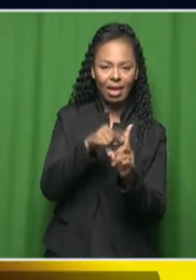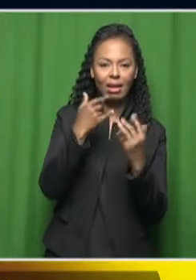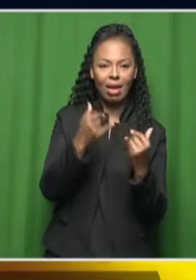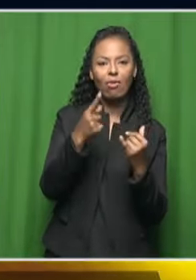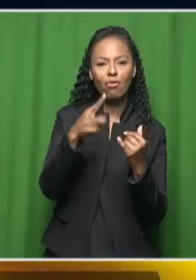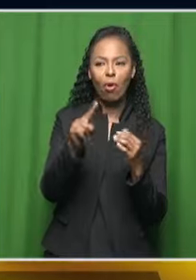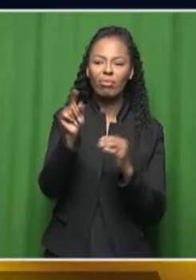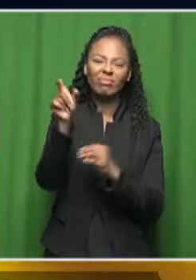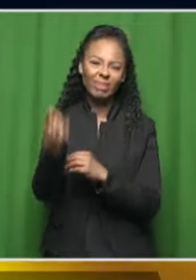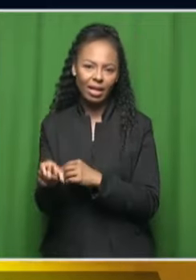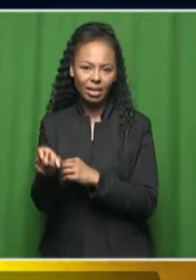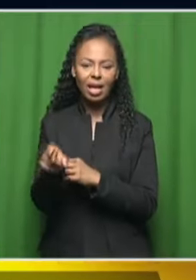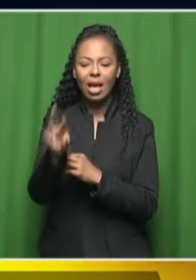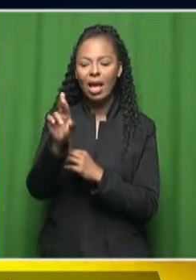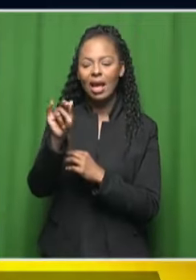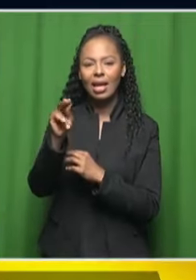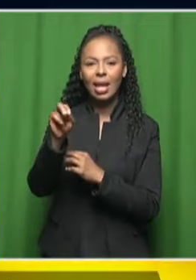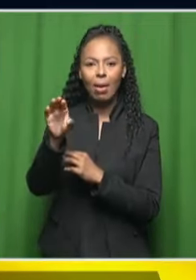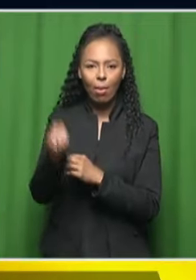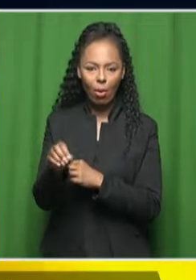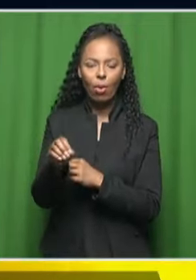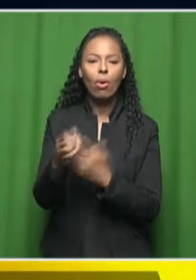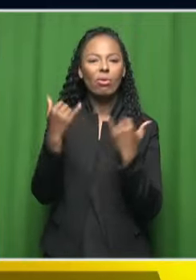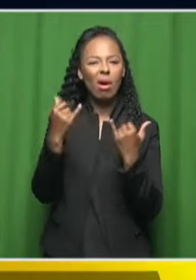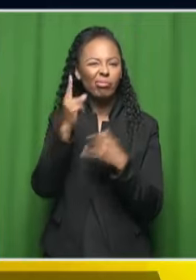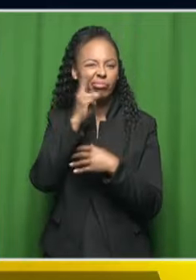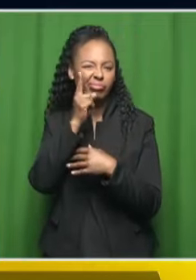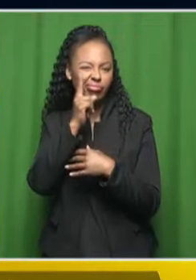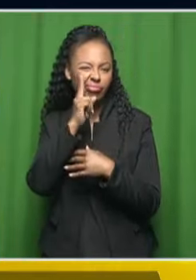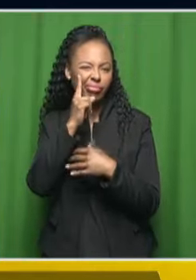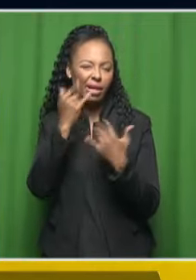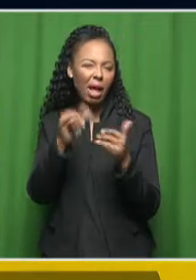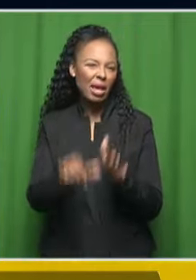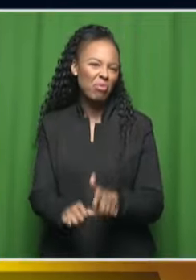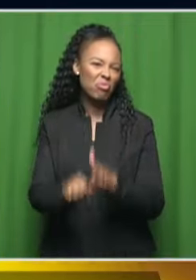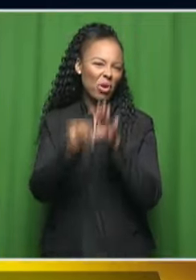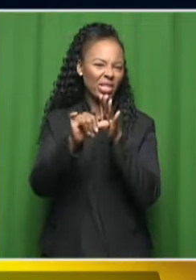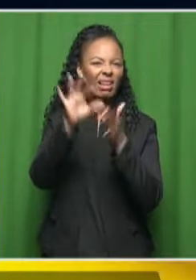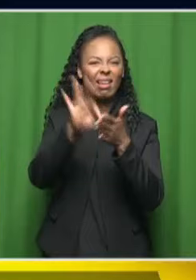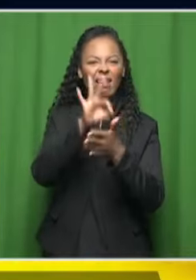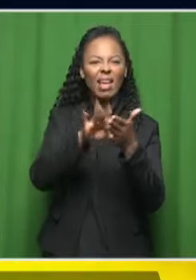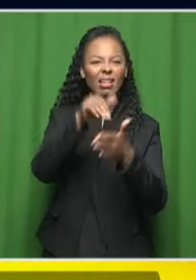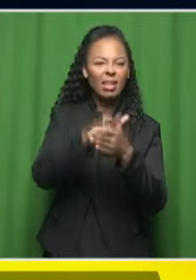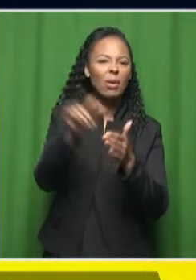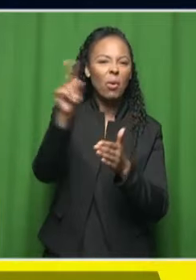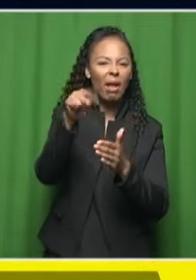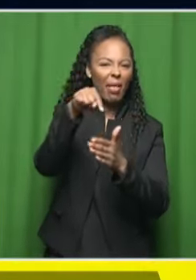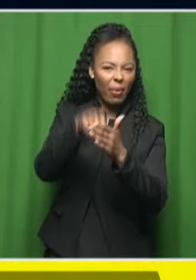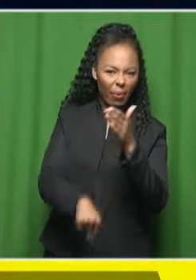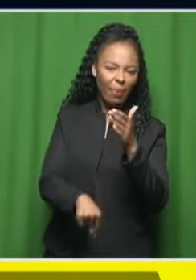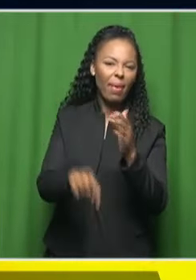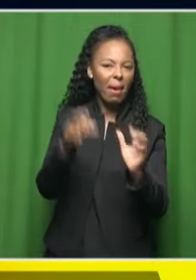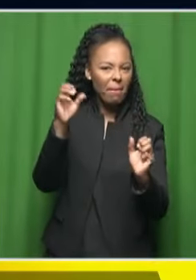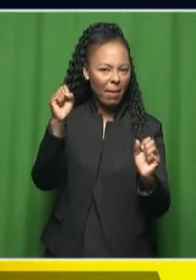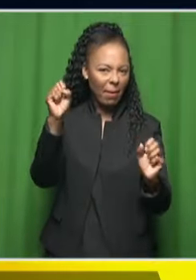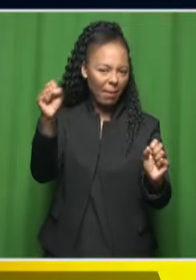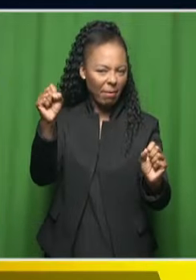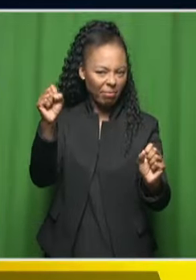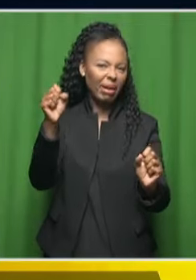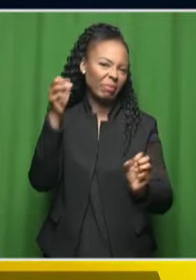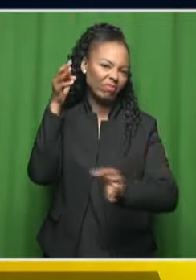opposition, RENAMO. But to help us take a look at the significance of these elections and also who the other parties